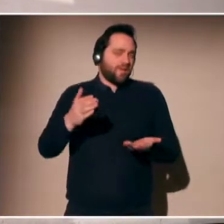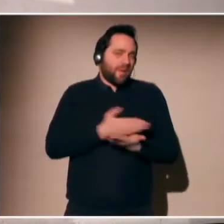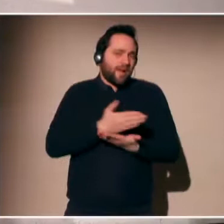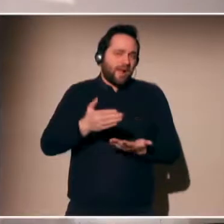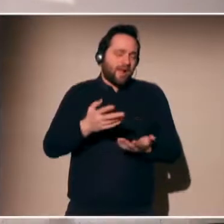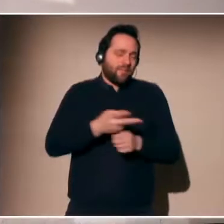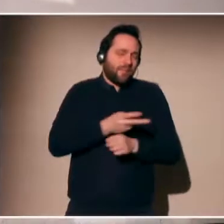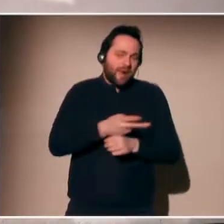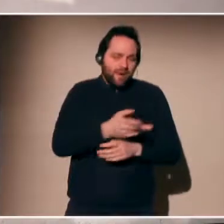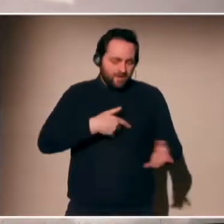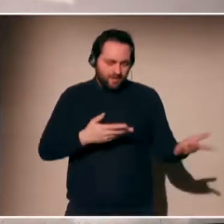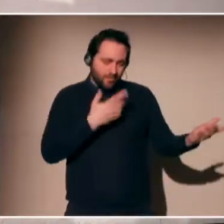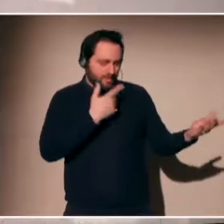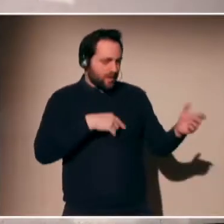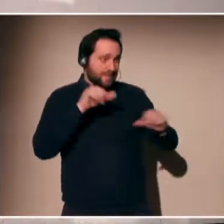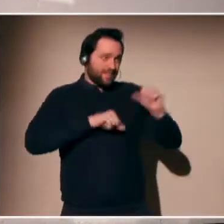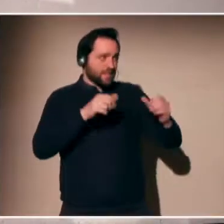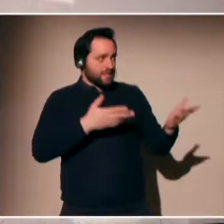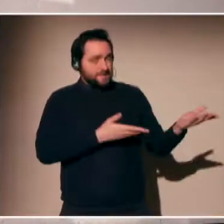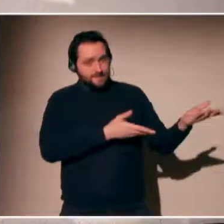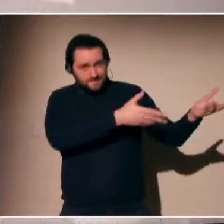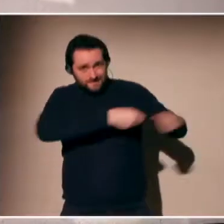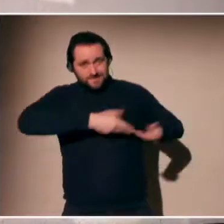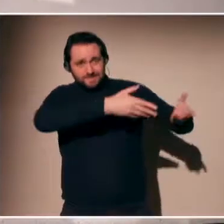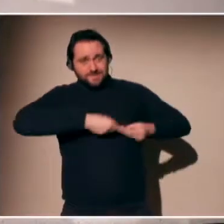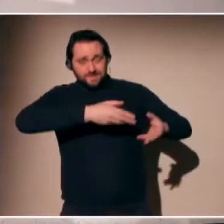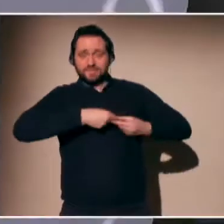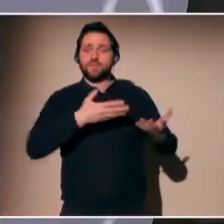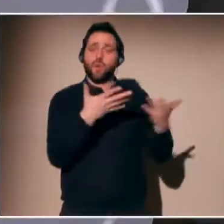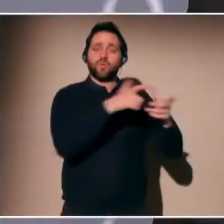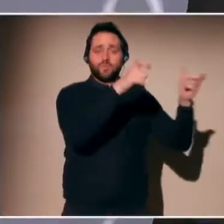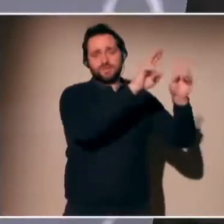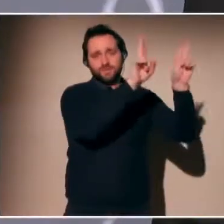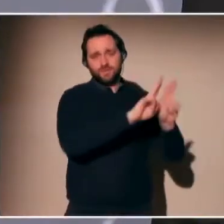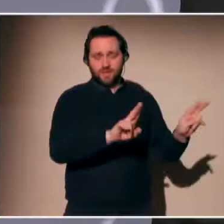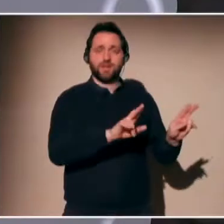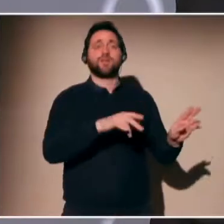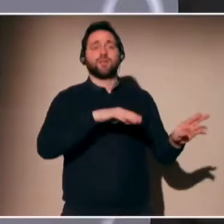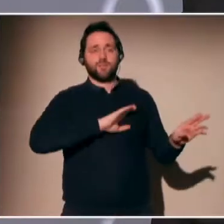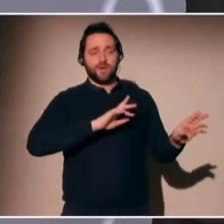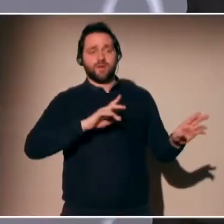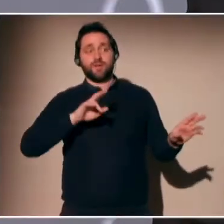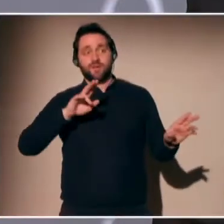us to try to meet the challenge. We have to learn a lot from these